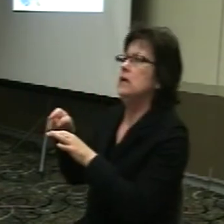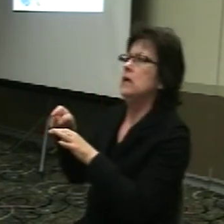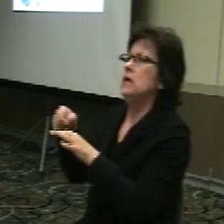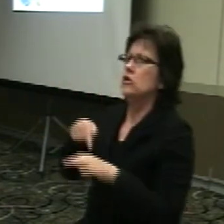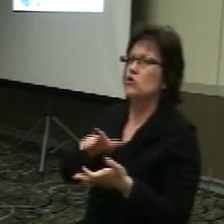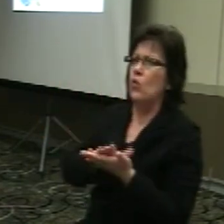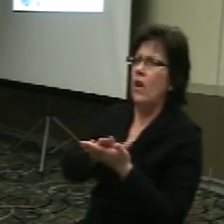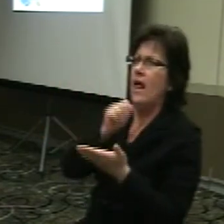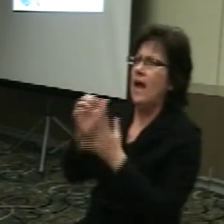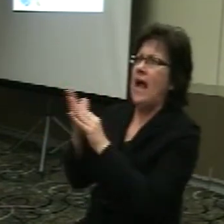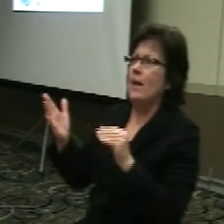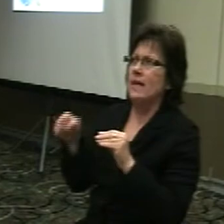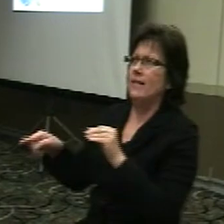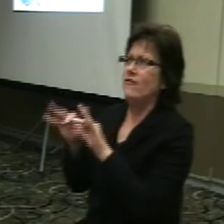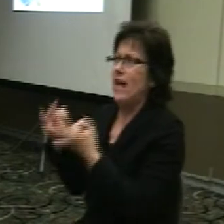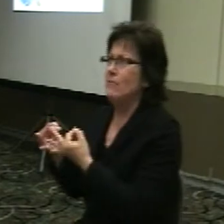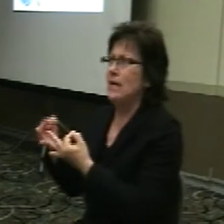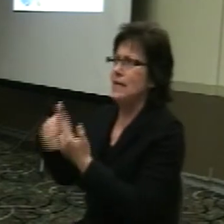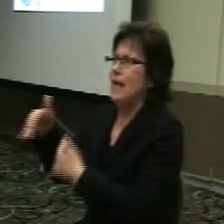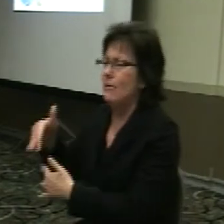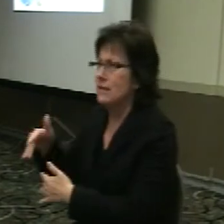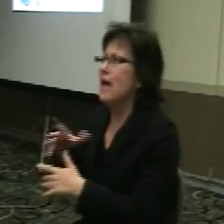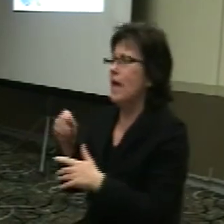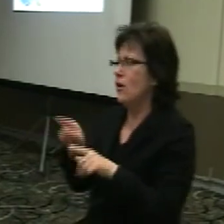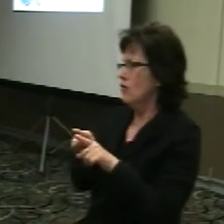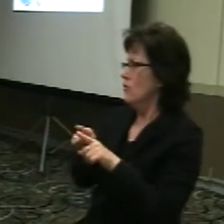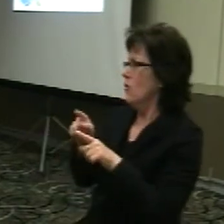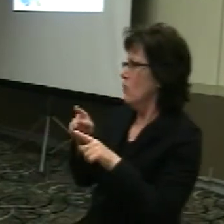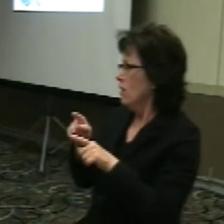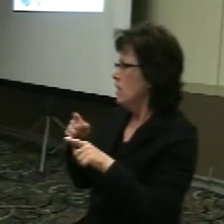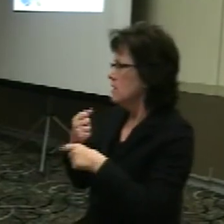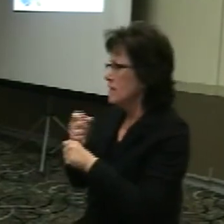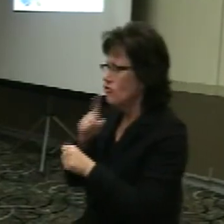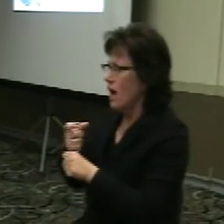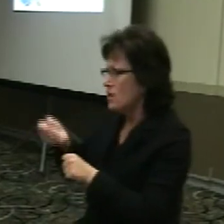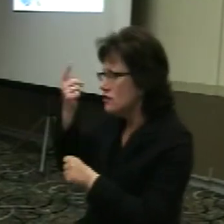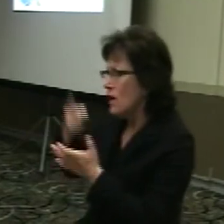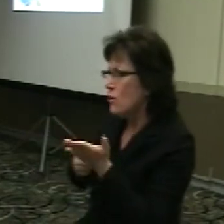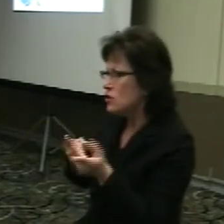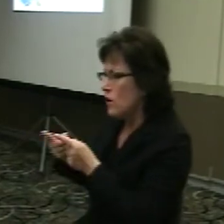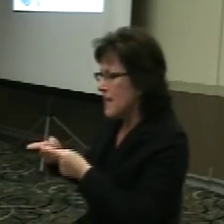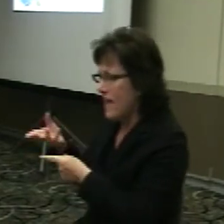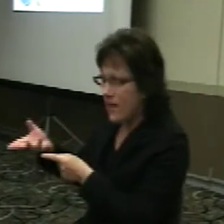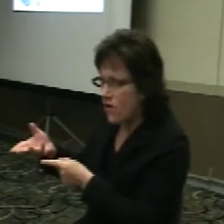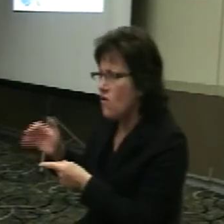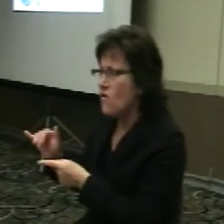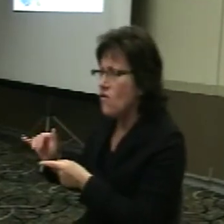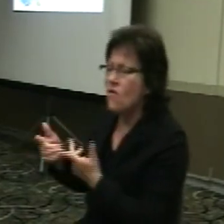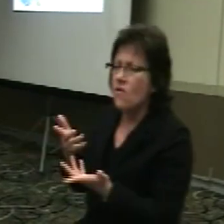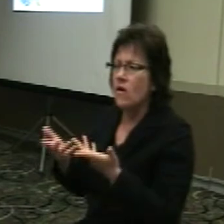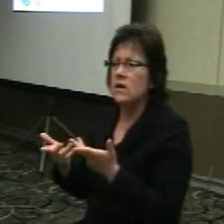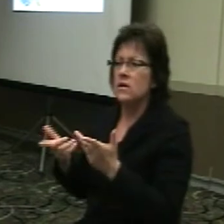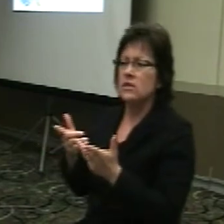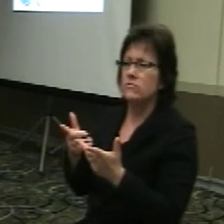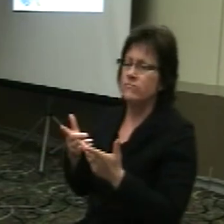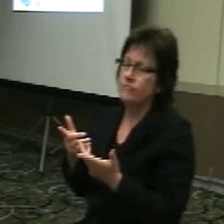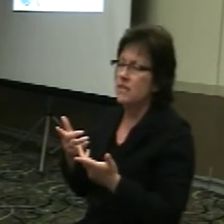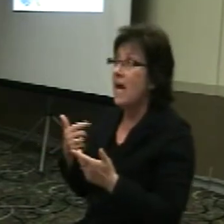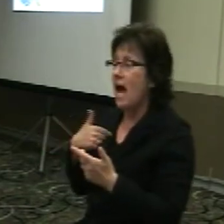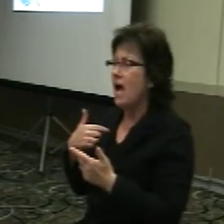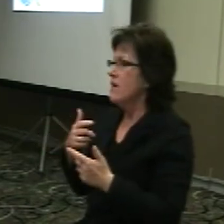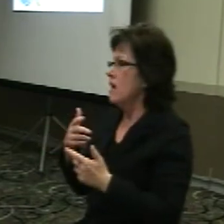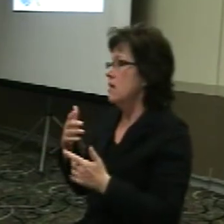and whether I can get the family to think about it or not, I want to make sure that I understand what's going on there. Now, I've had incredible luck with